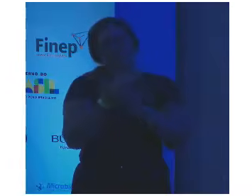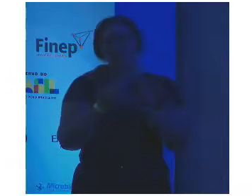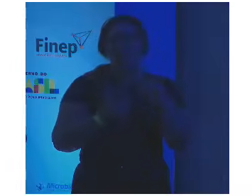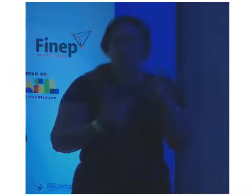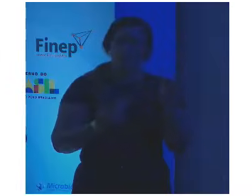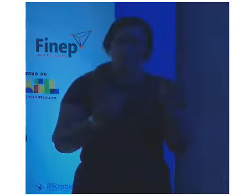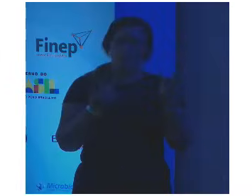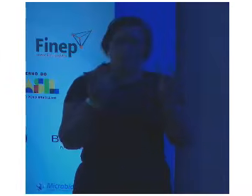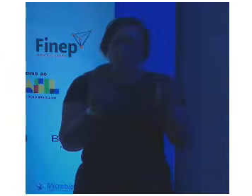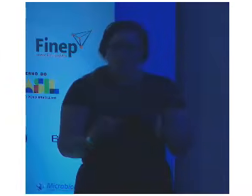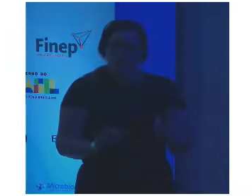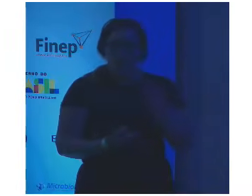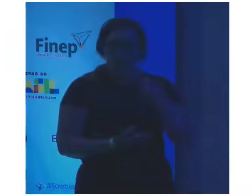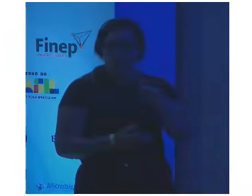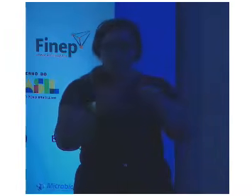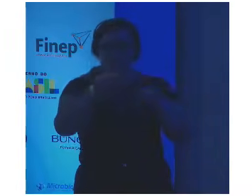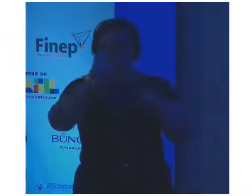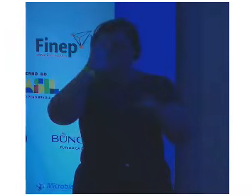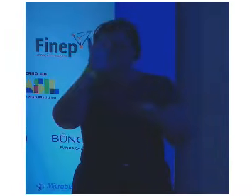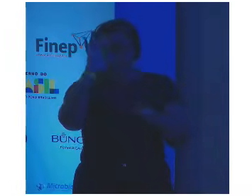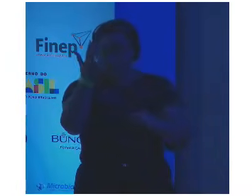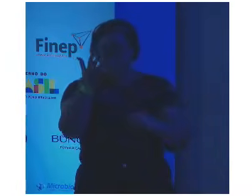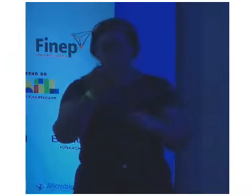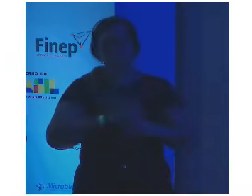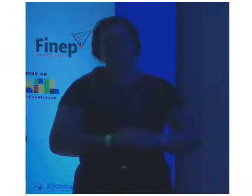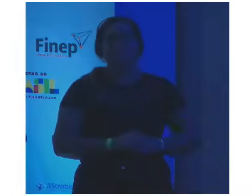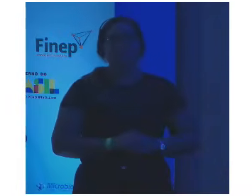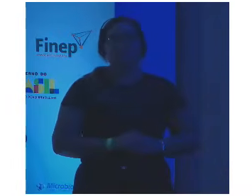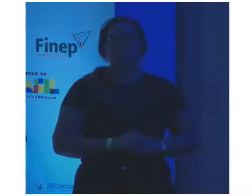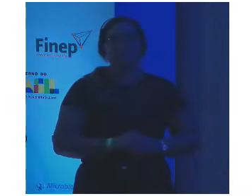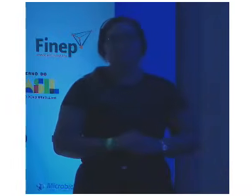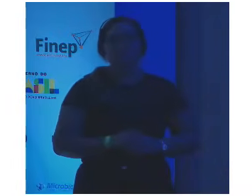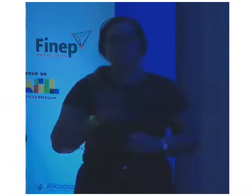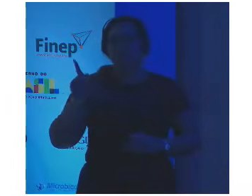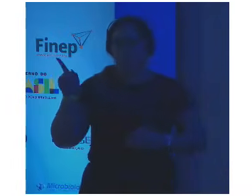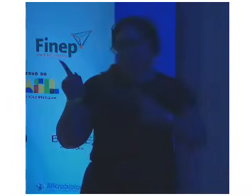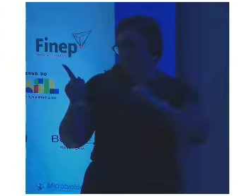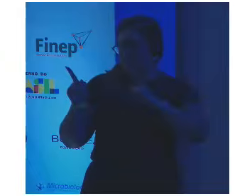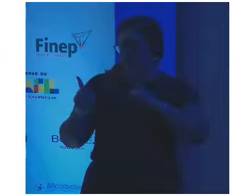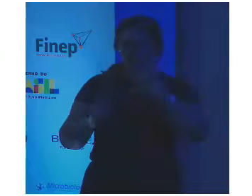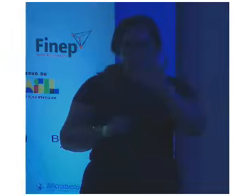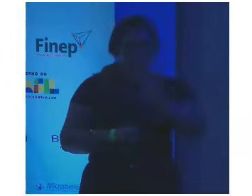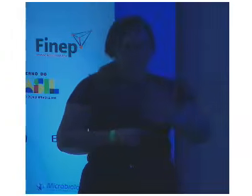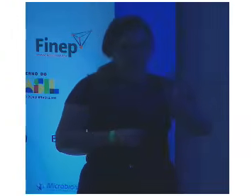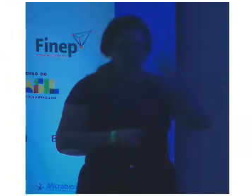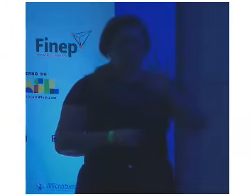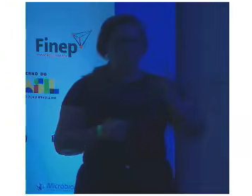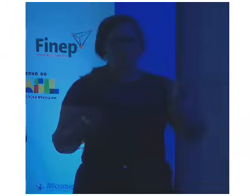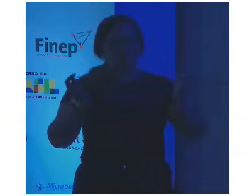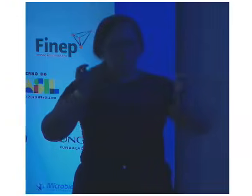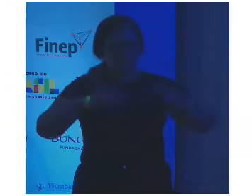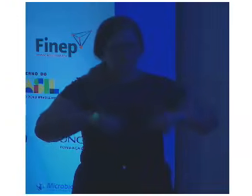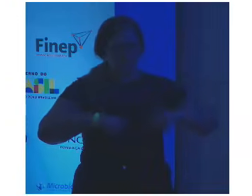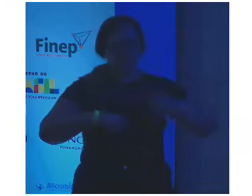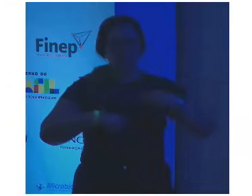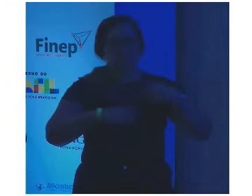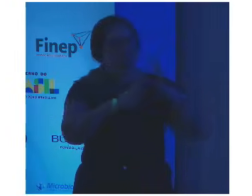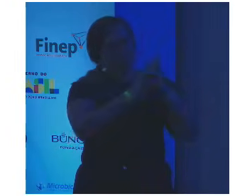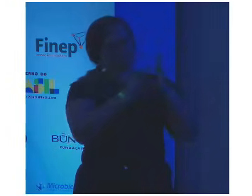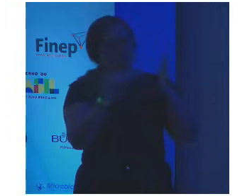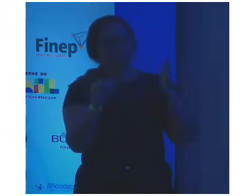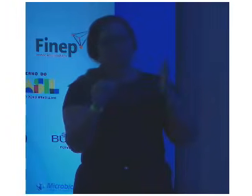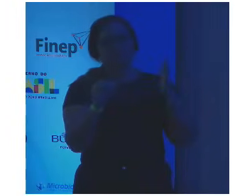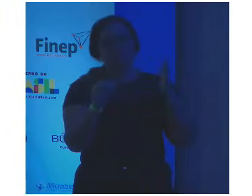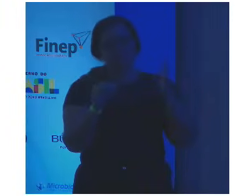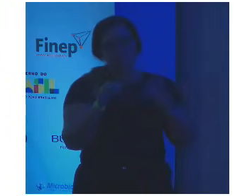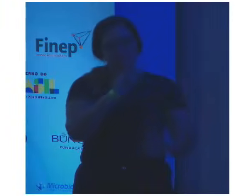If you decide to go with this one, you have some scenario, you can play the scenario. What if the scenario of the IPCC is true